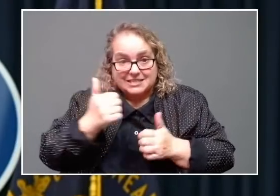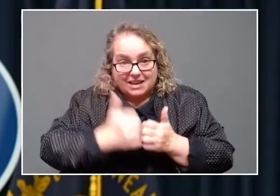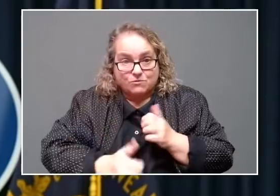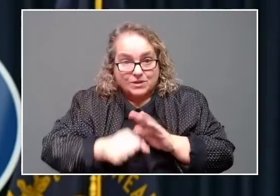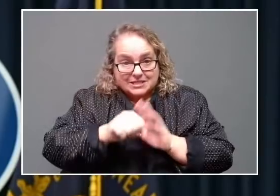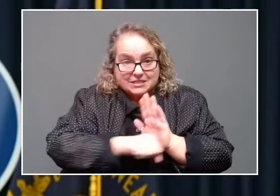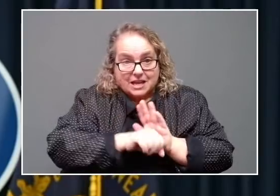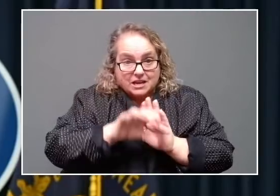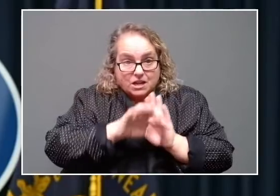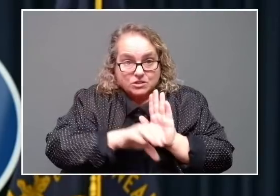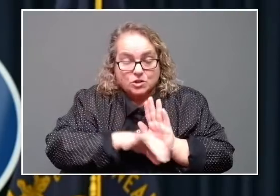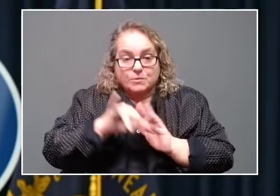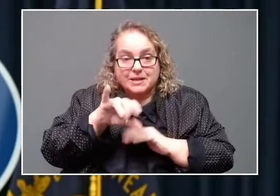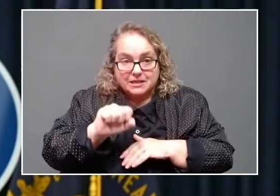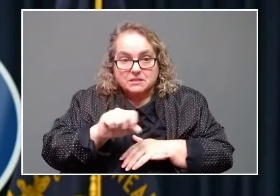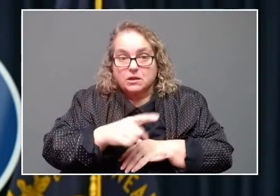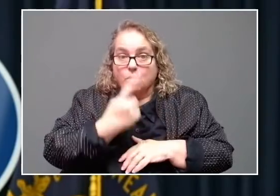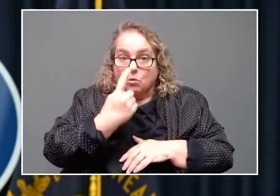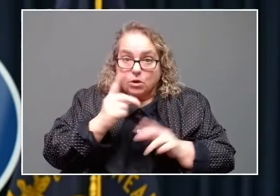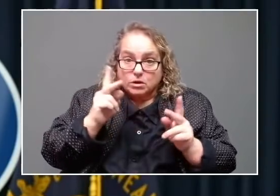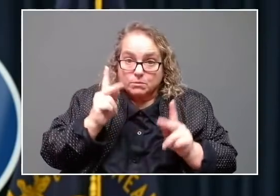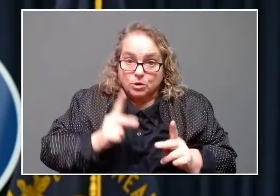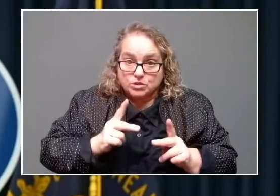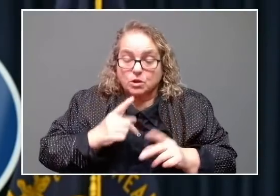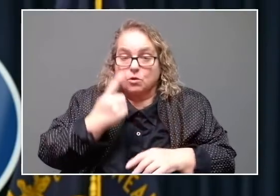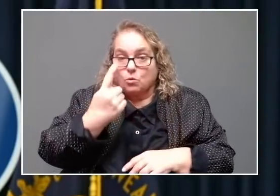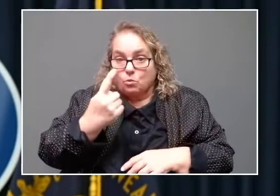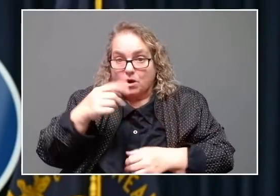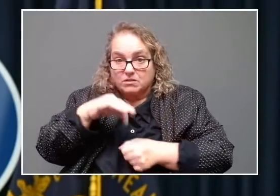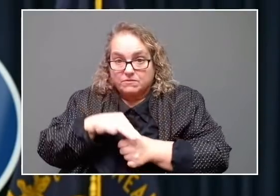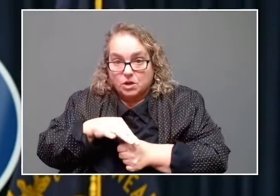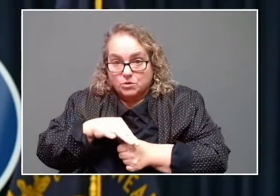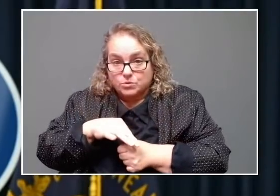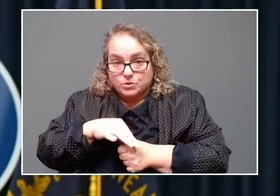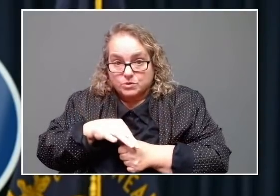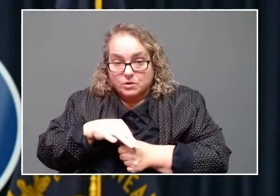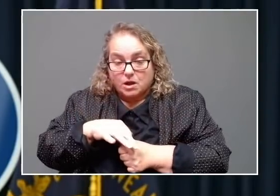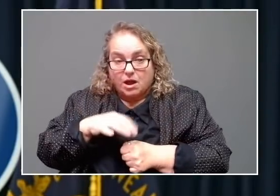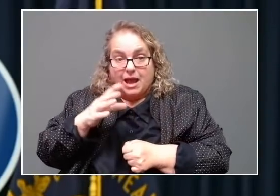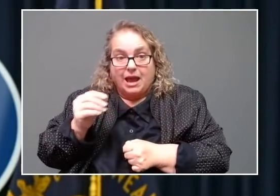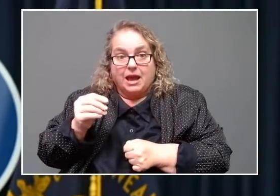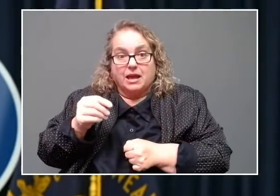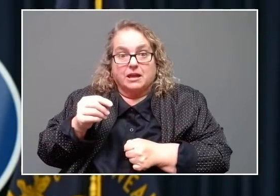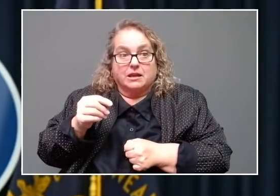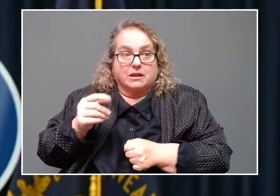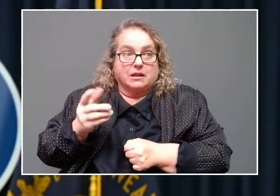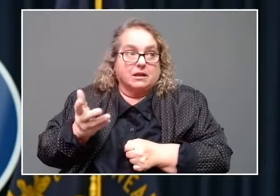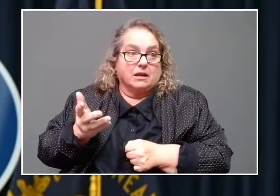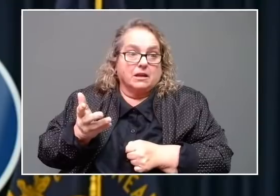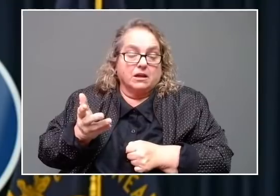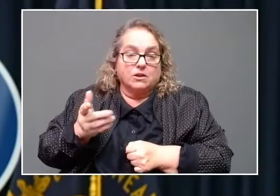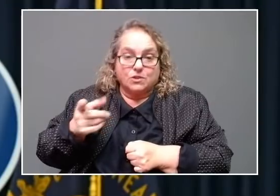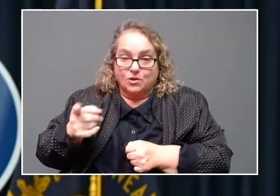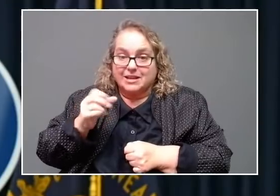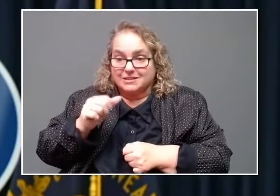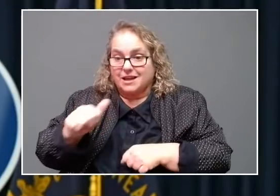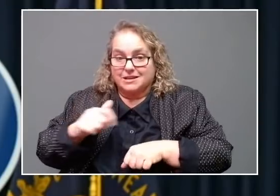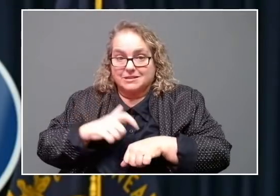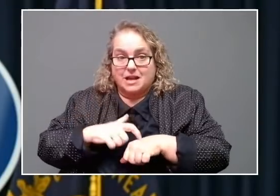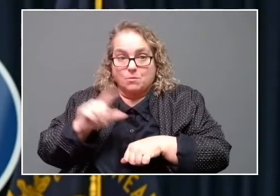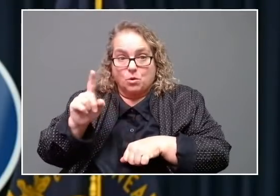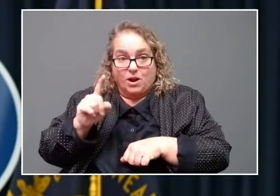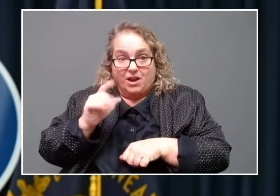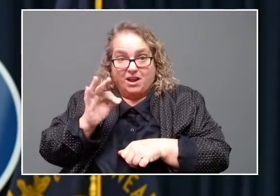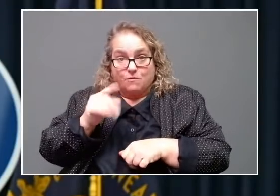is, one person, one vote. And there comes a time where if things are gerrymandered